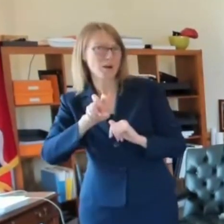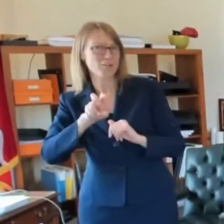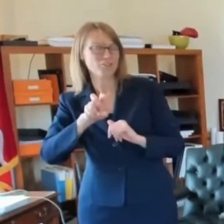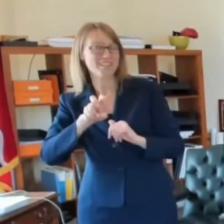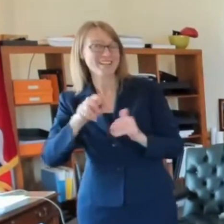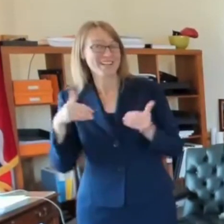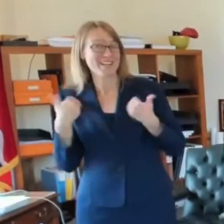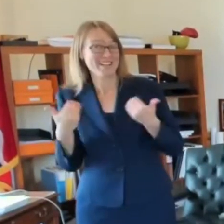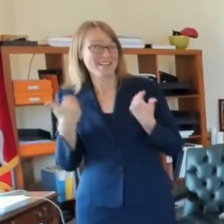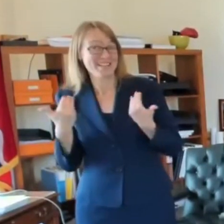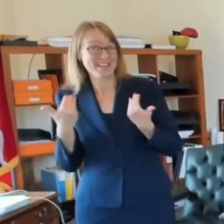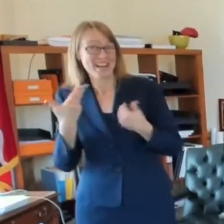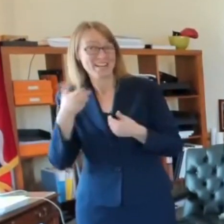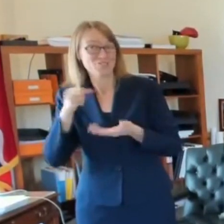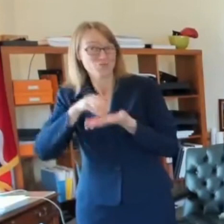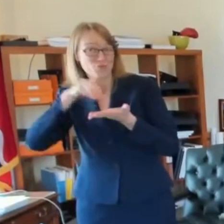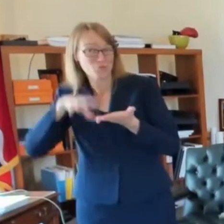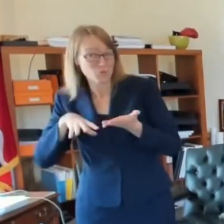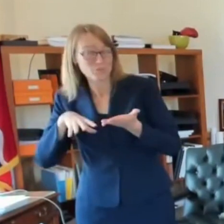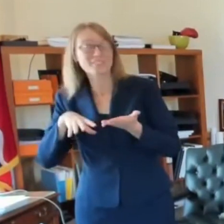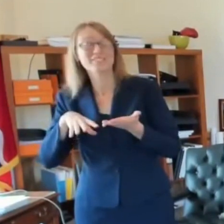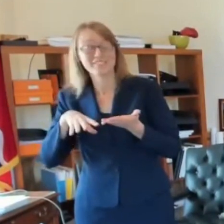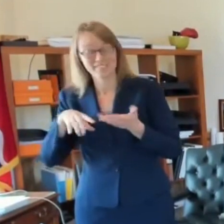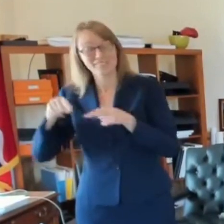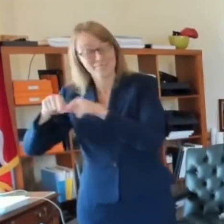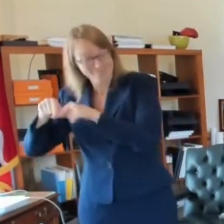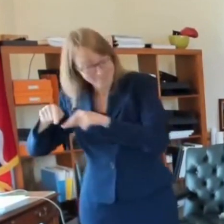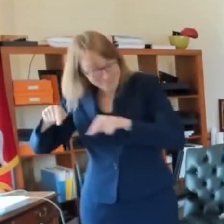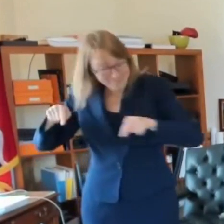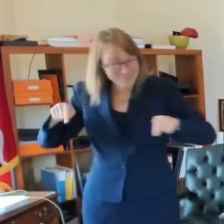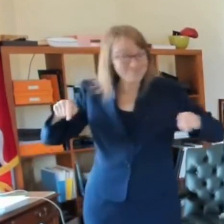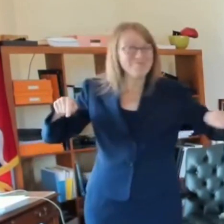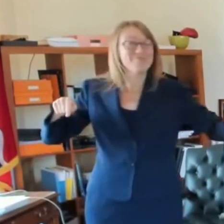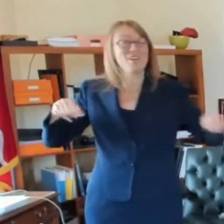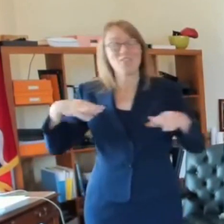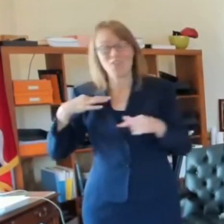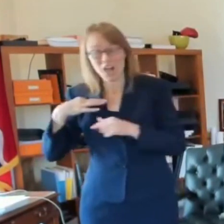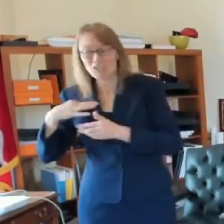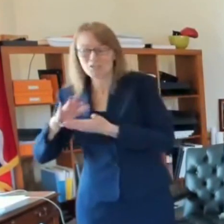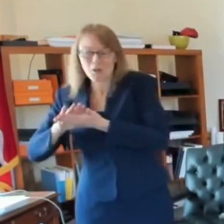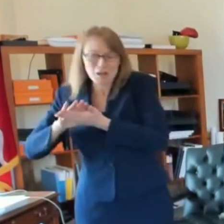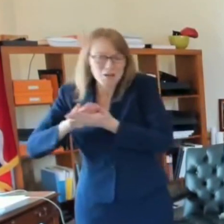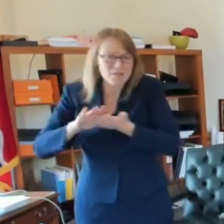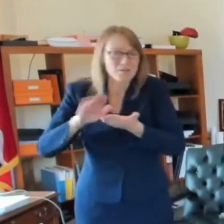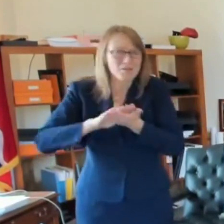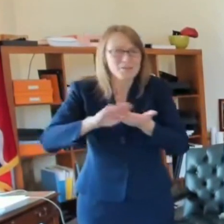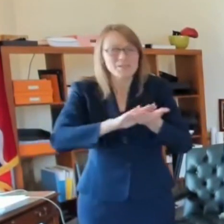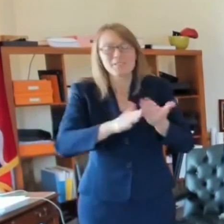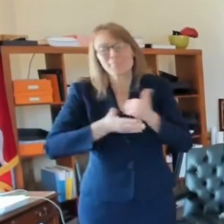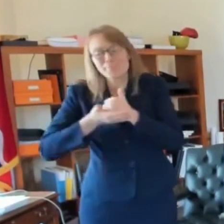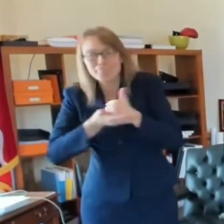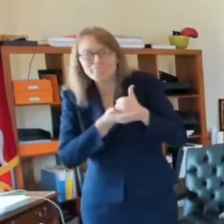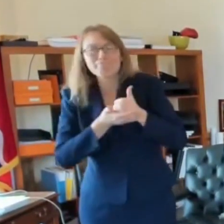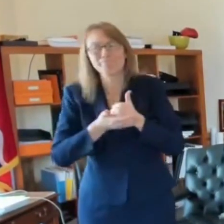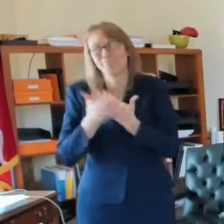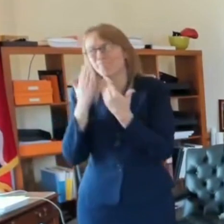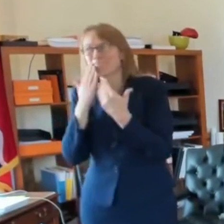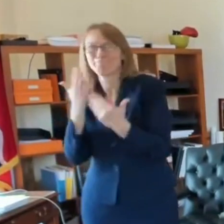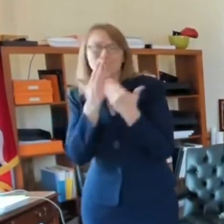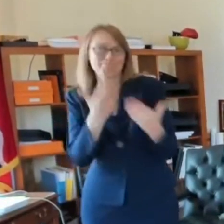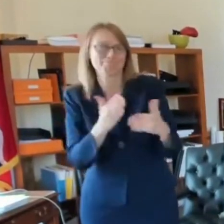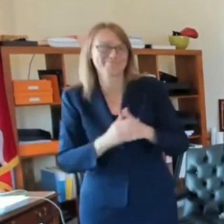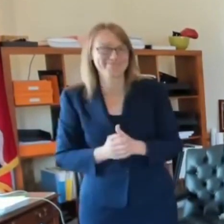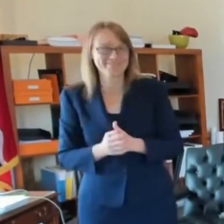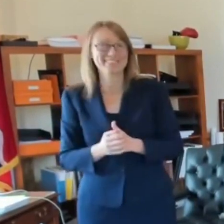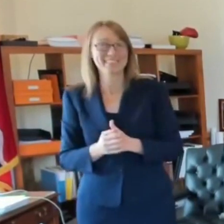Church, walked north. So thank you to them for their hard work and volunteering to do that. So now we just